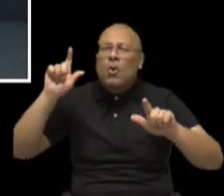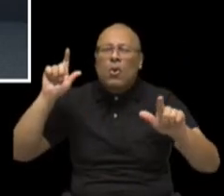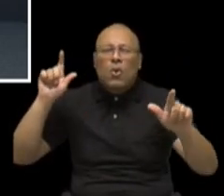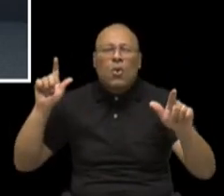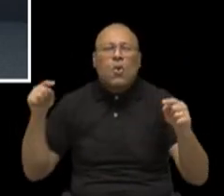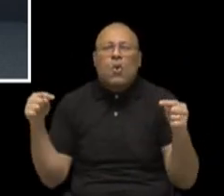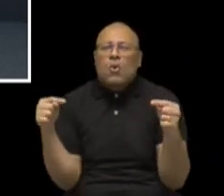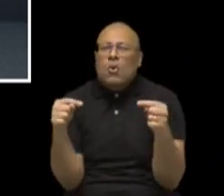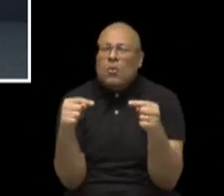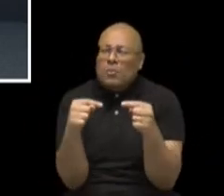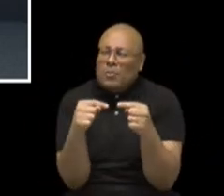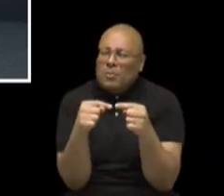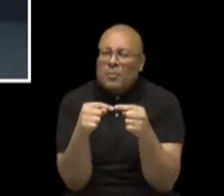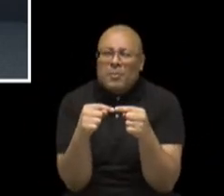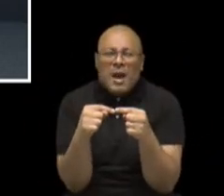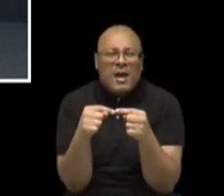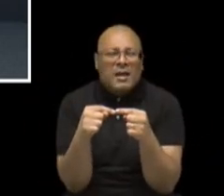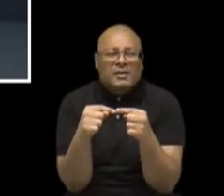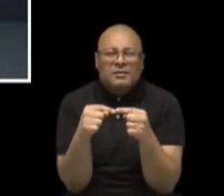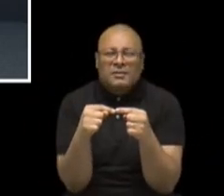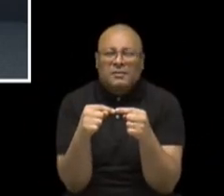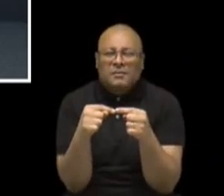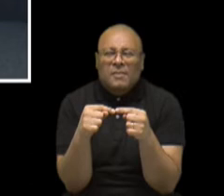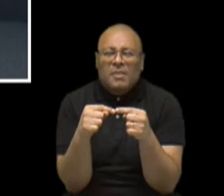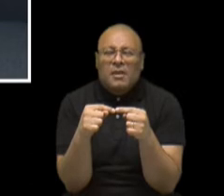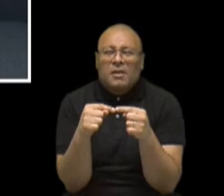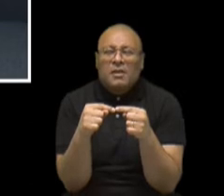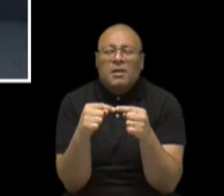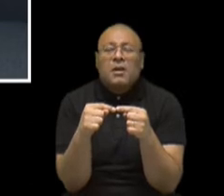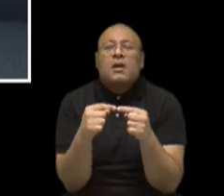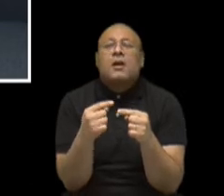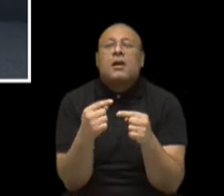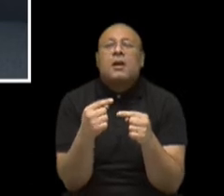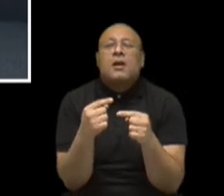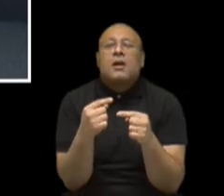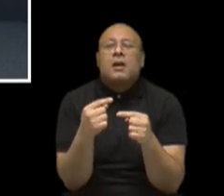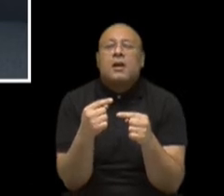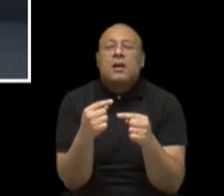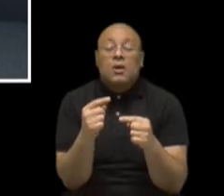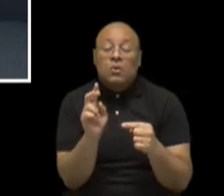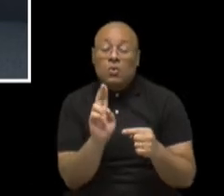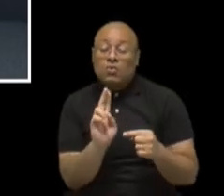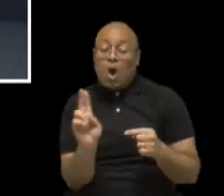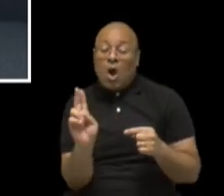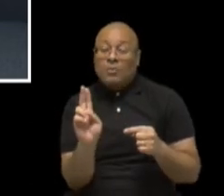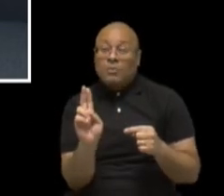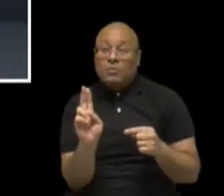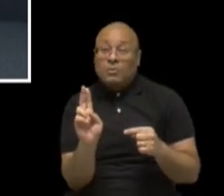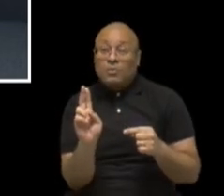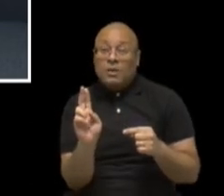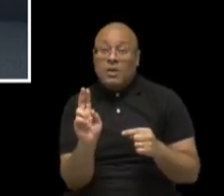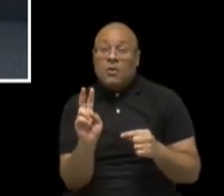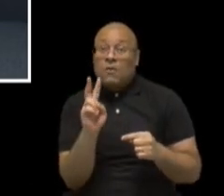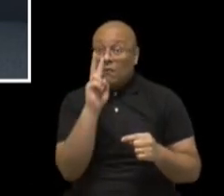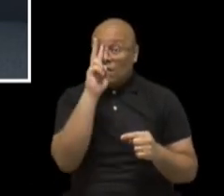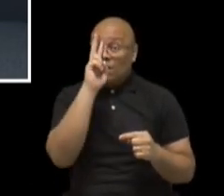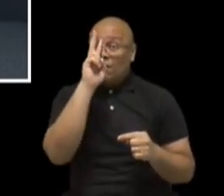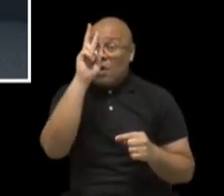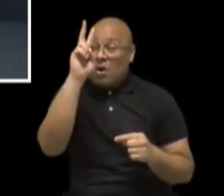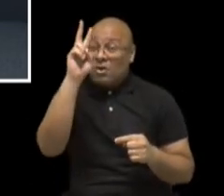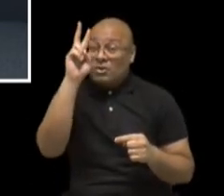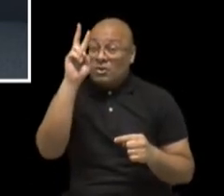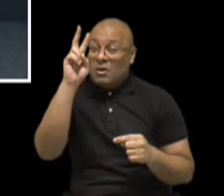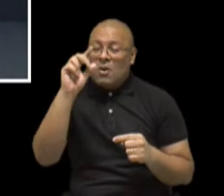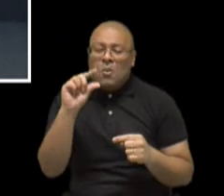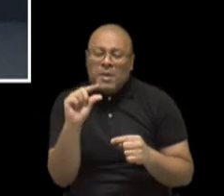parts of it. So from that moment on, M, the name, stands for a little